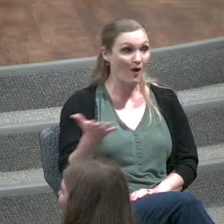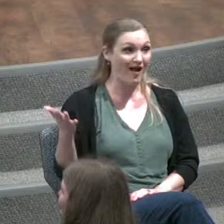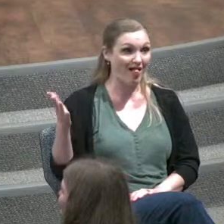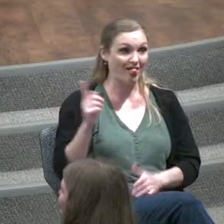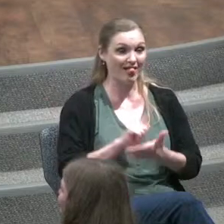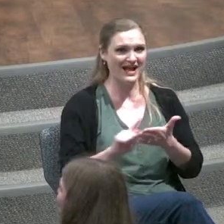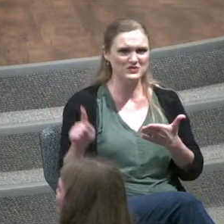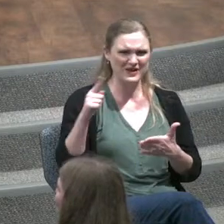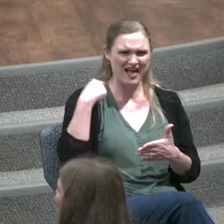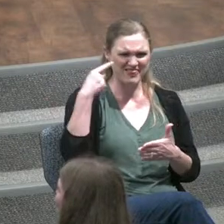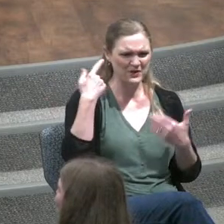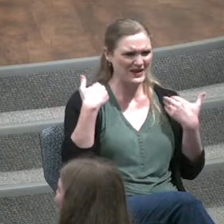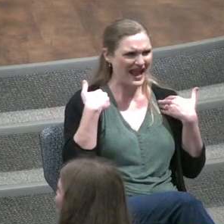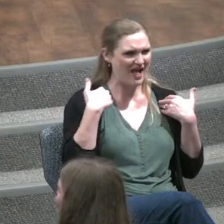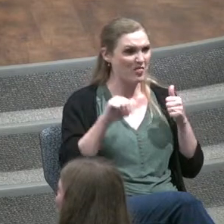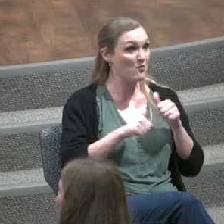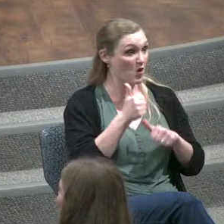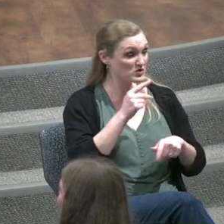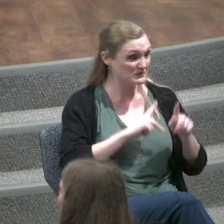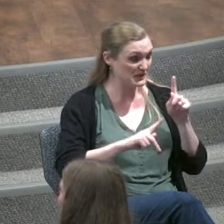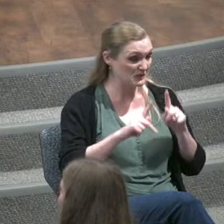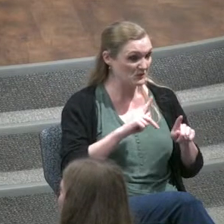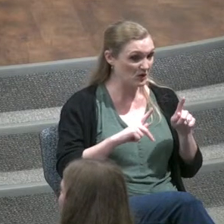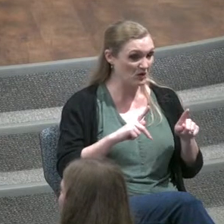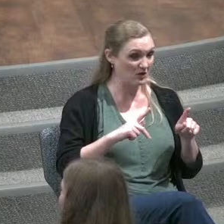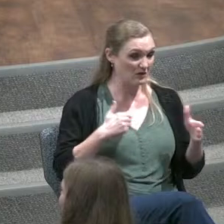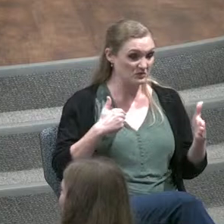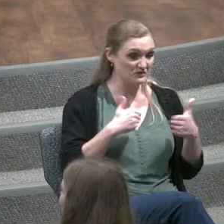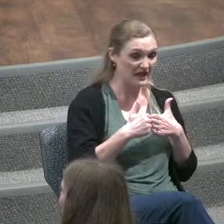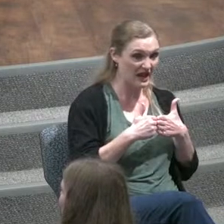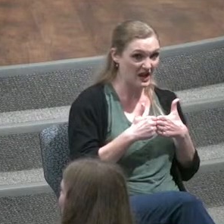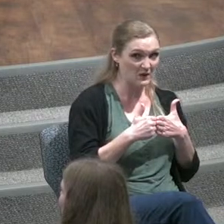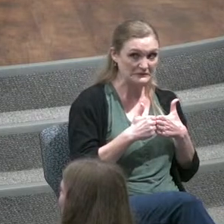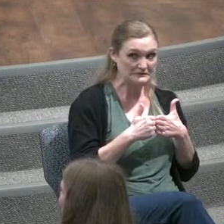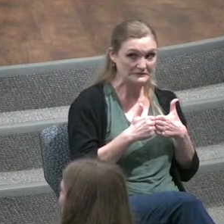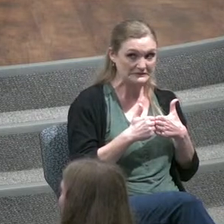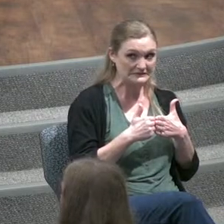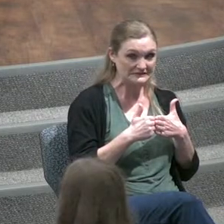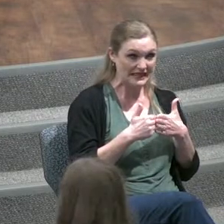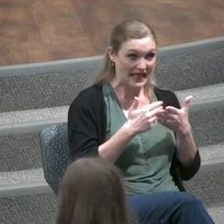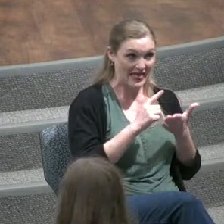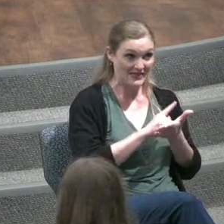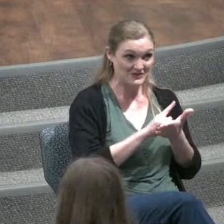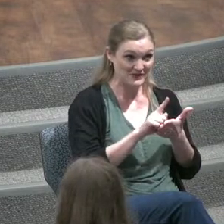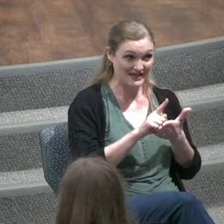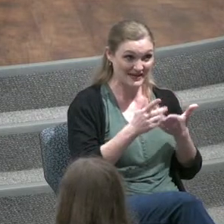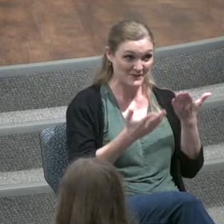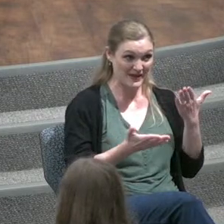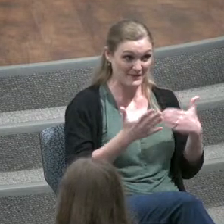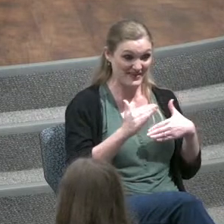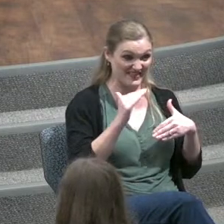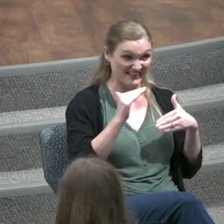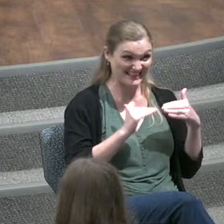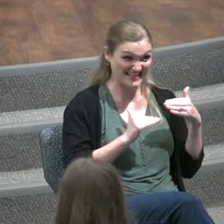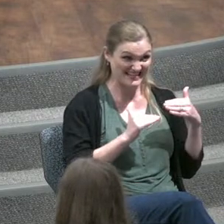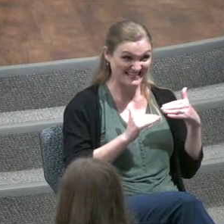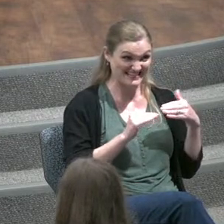Well, last week I think we had the largest number of people that we'd had the whole quarter, and this week might be the